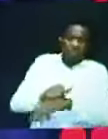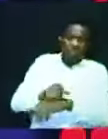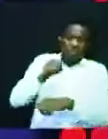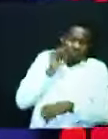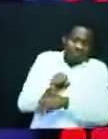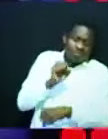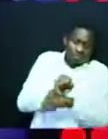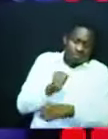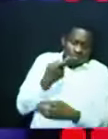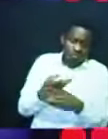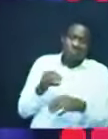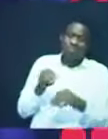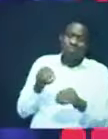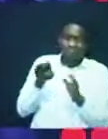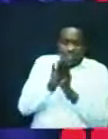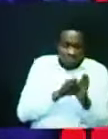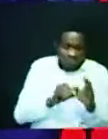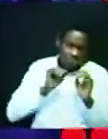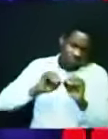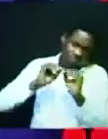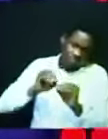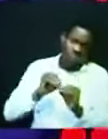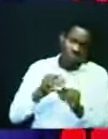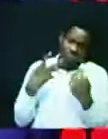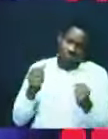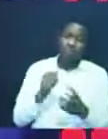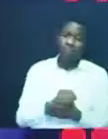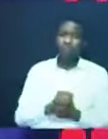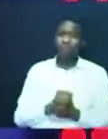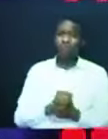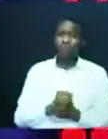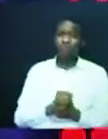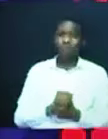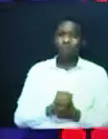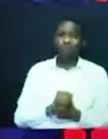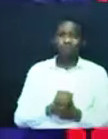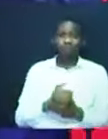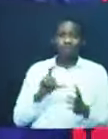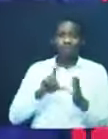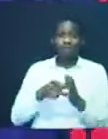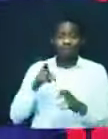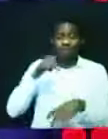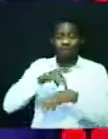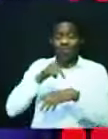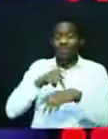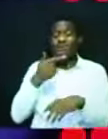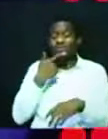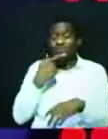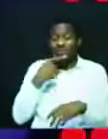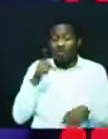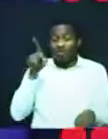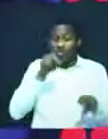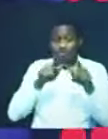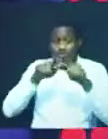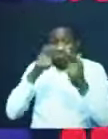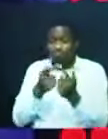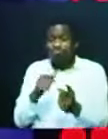To the extent that Paul says that those who do not work, please don't give them food.